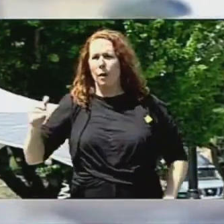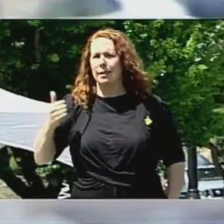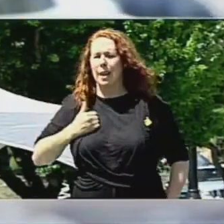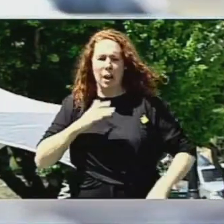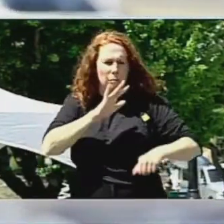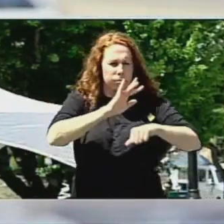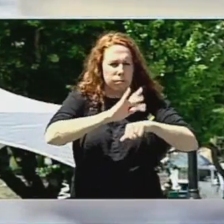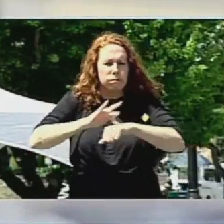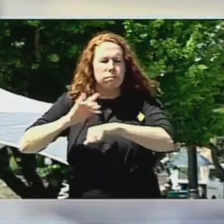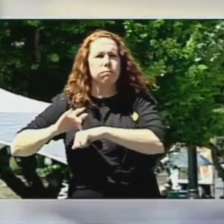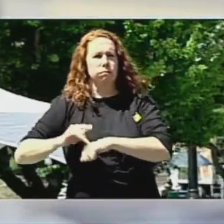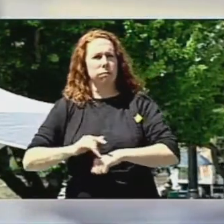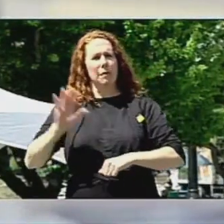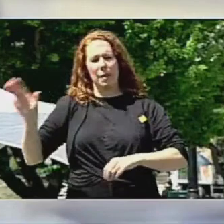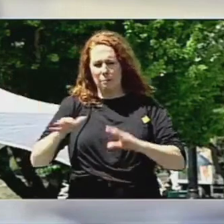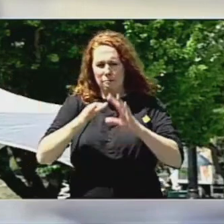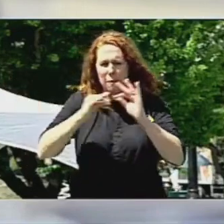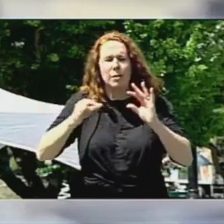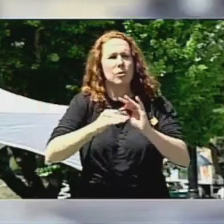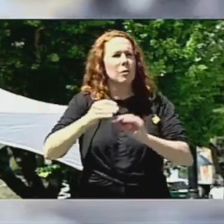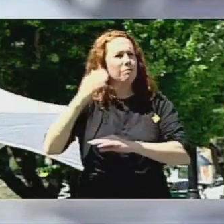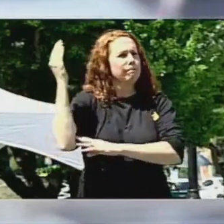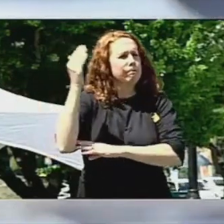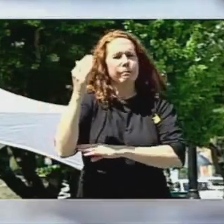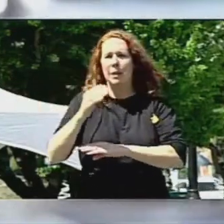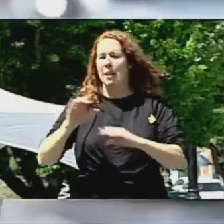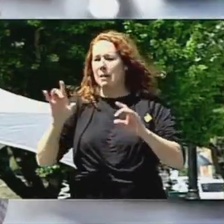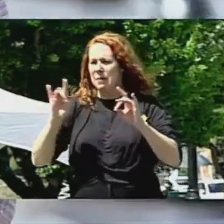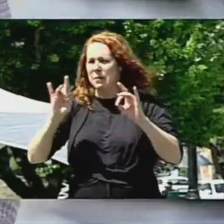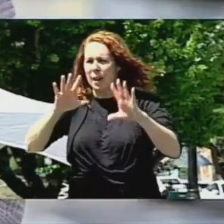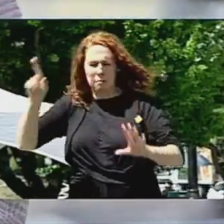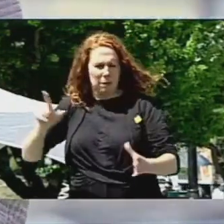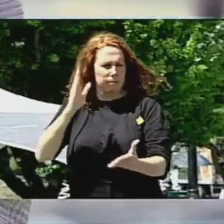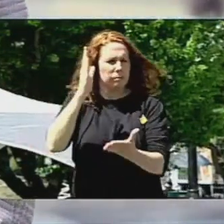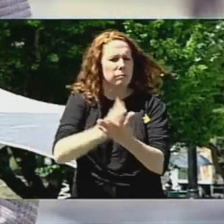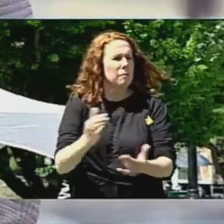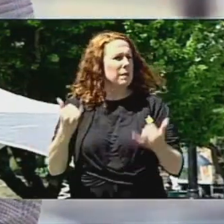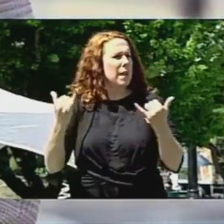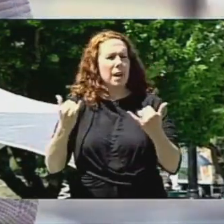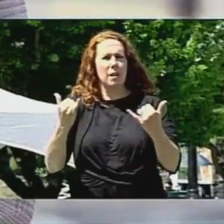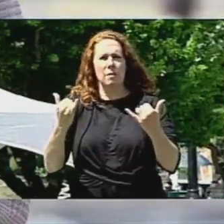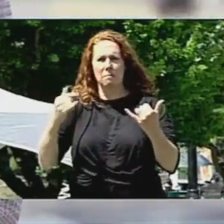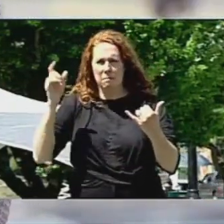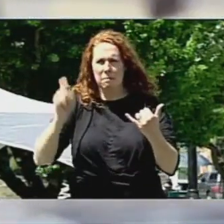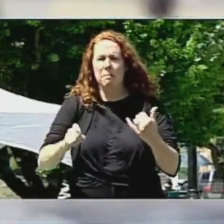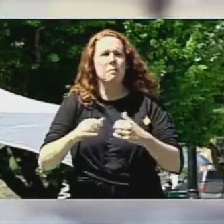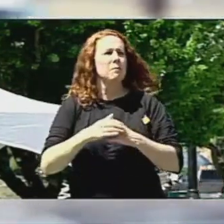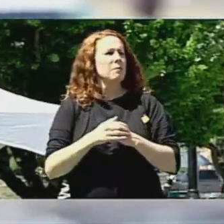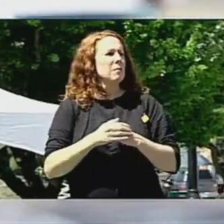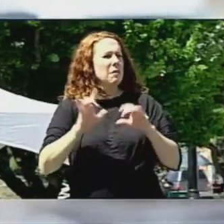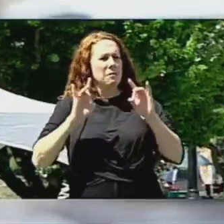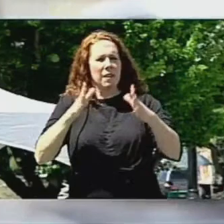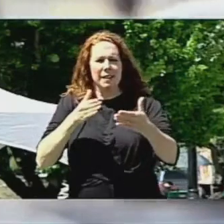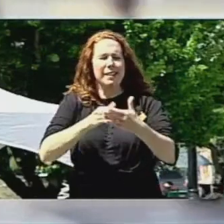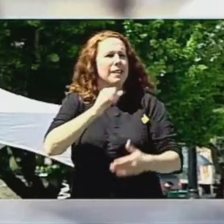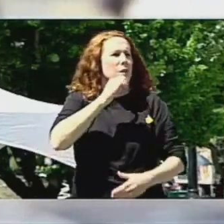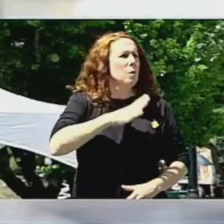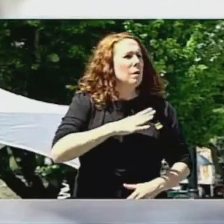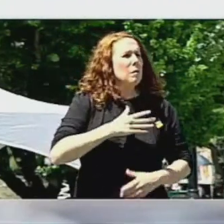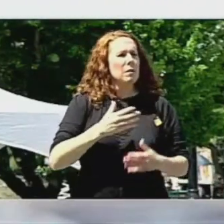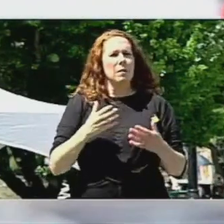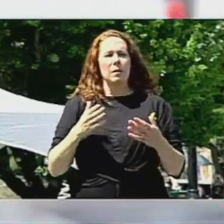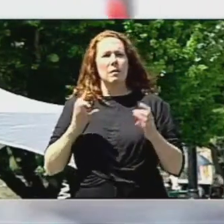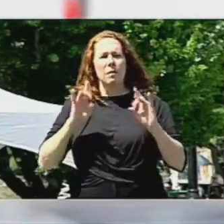country, spreading the word that violence must stop now, this violence against